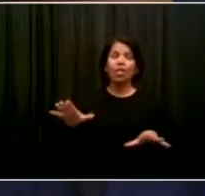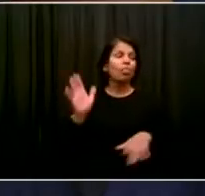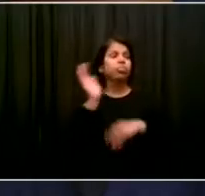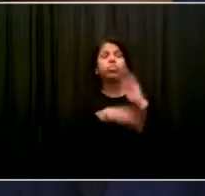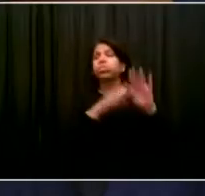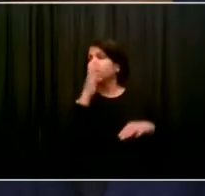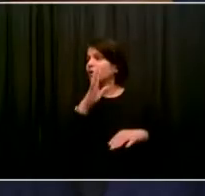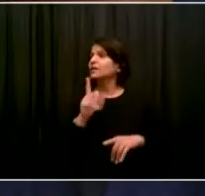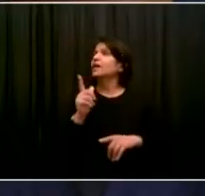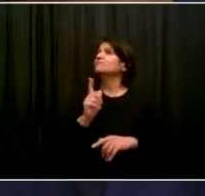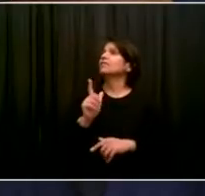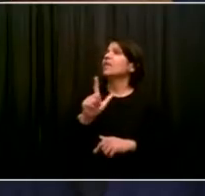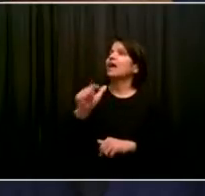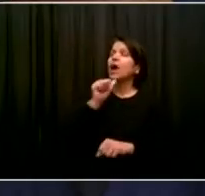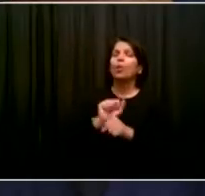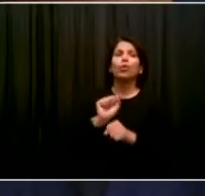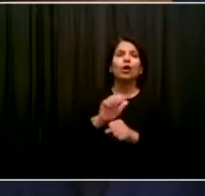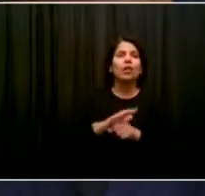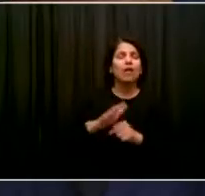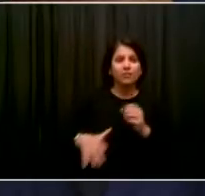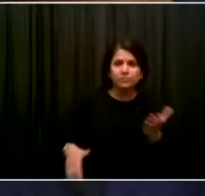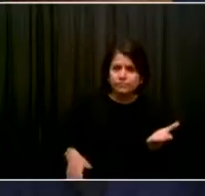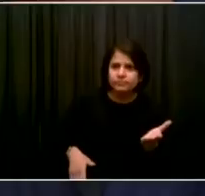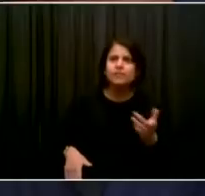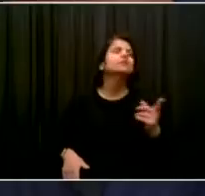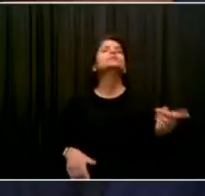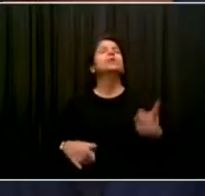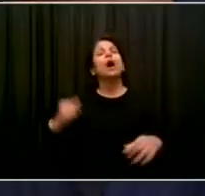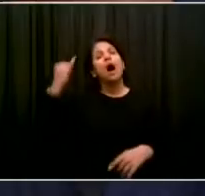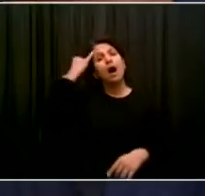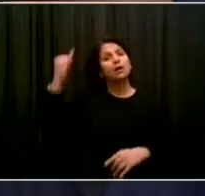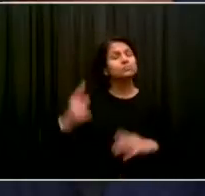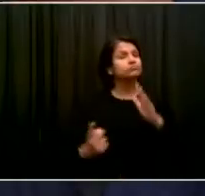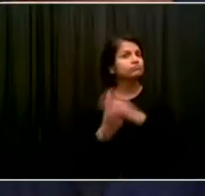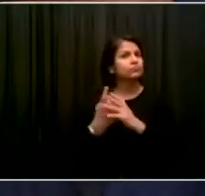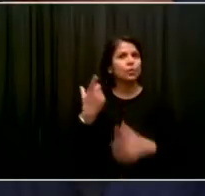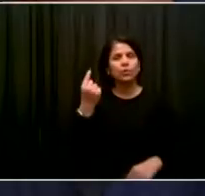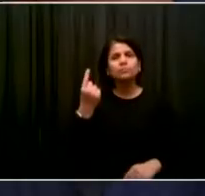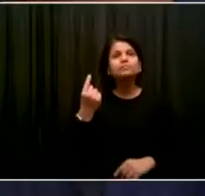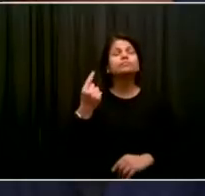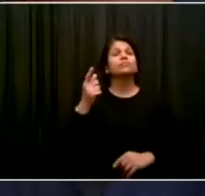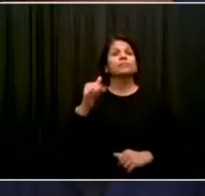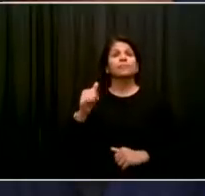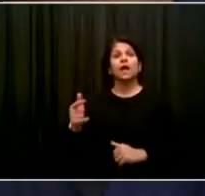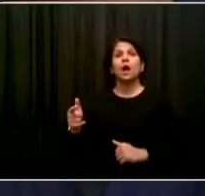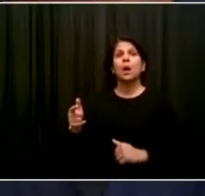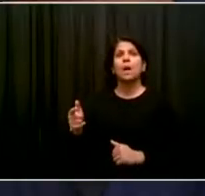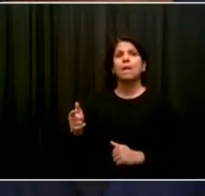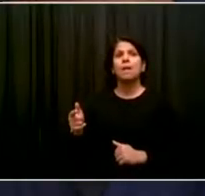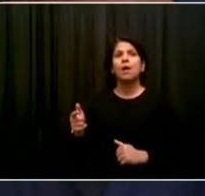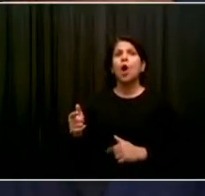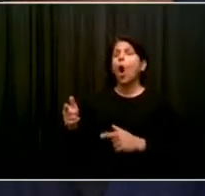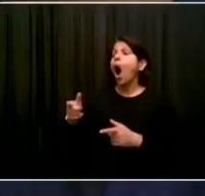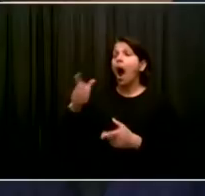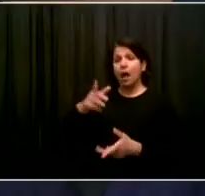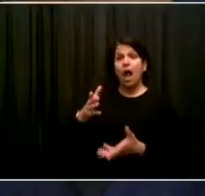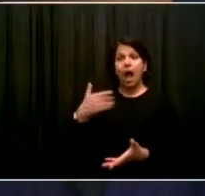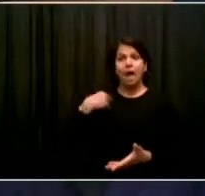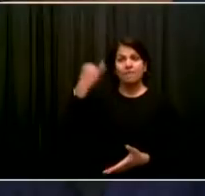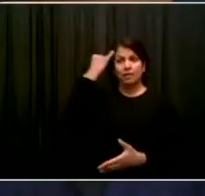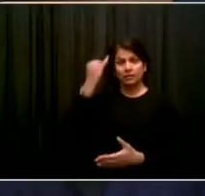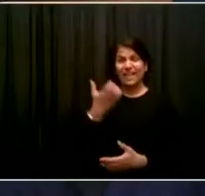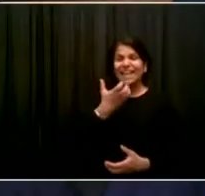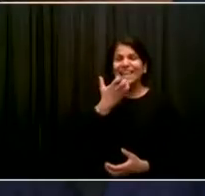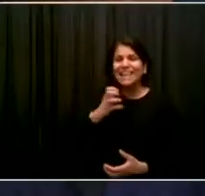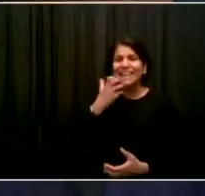heaters. In this case, it is believed that preliminary reports are stating that the portable heater